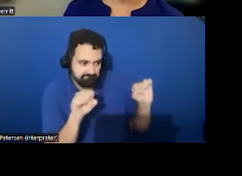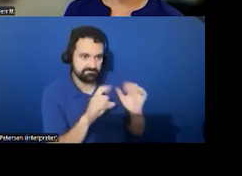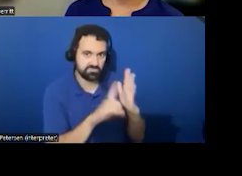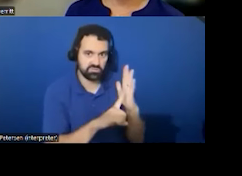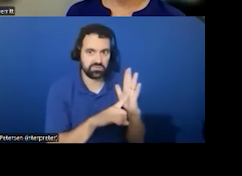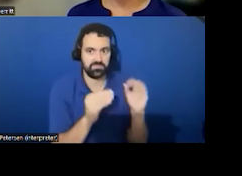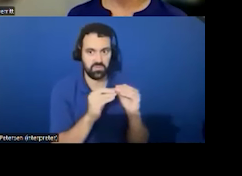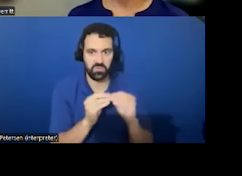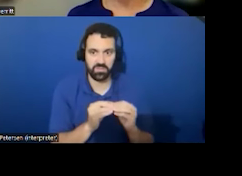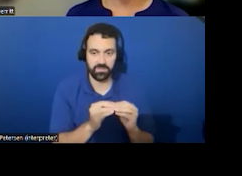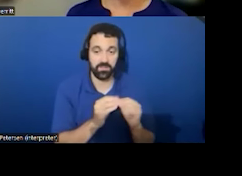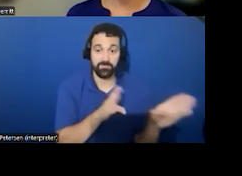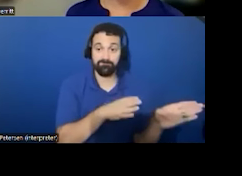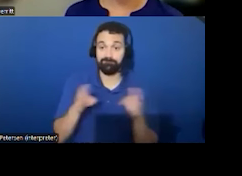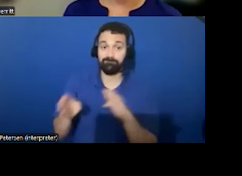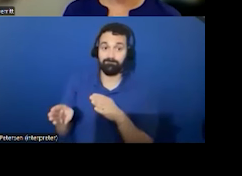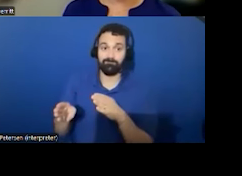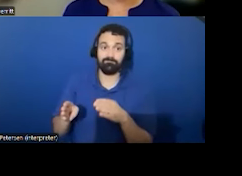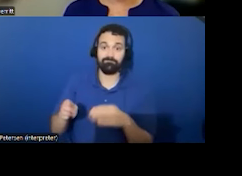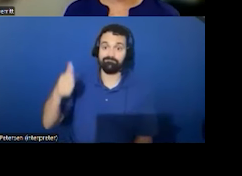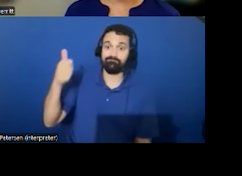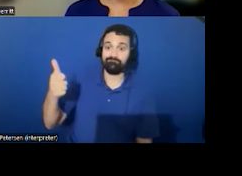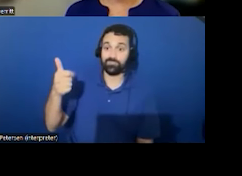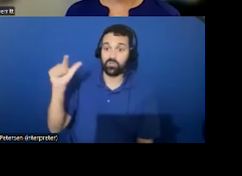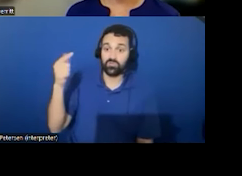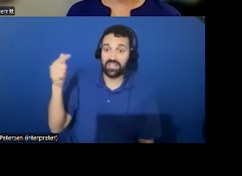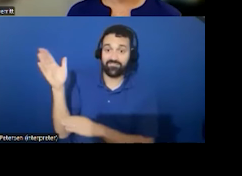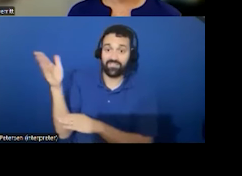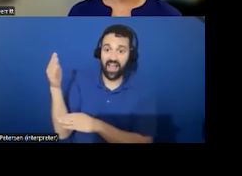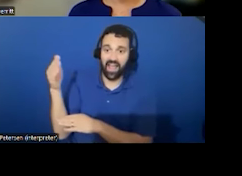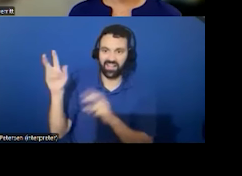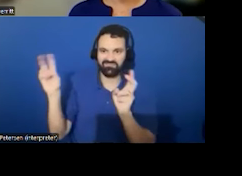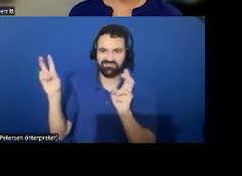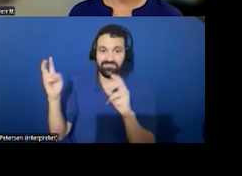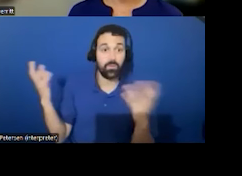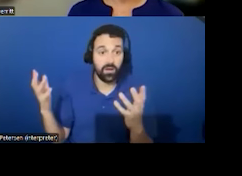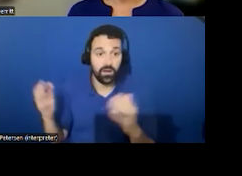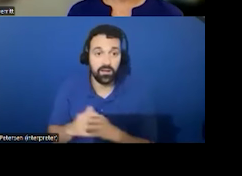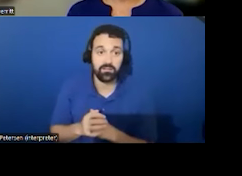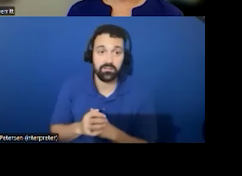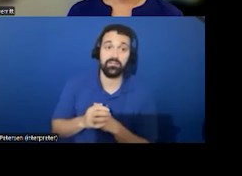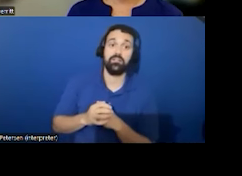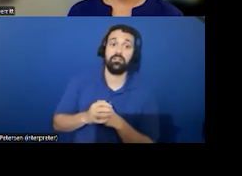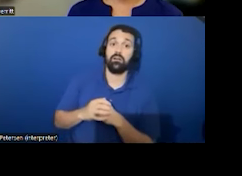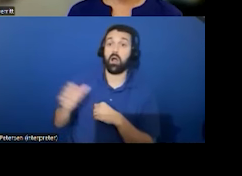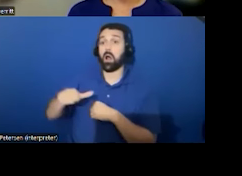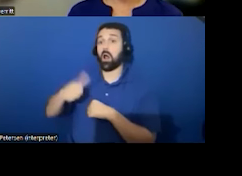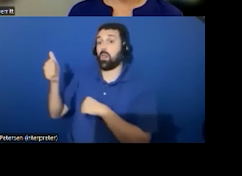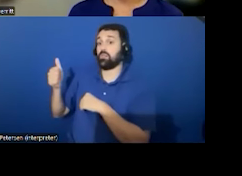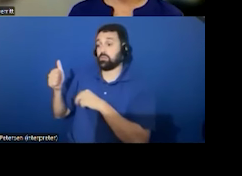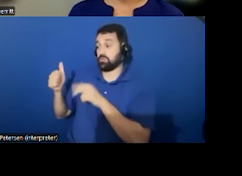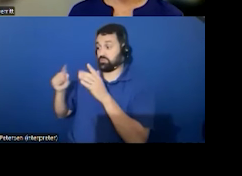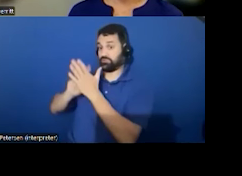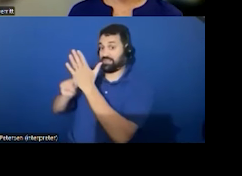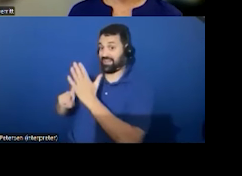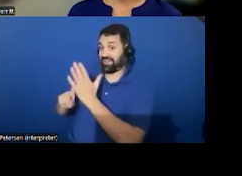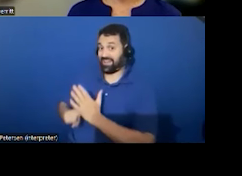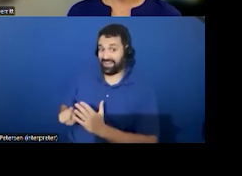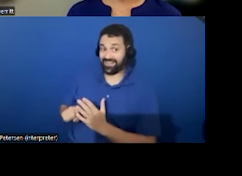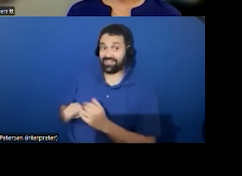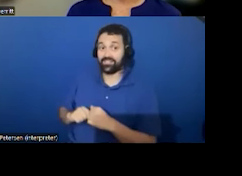Green flags include that the report was completed by an external reviewer, that it's recent, that they're not all supports without